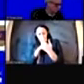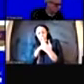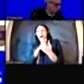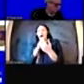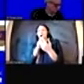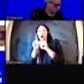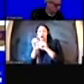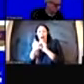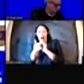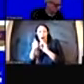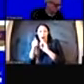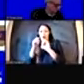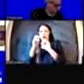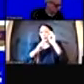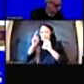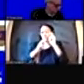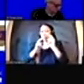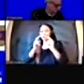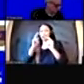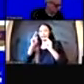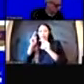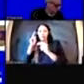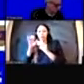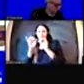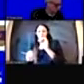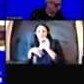this building, does have permanently affordable housing.